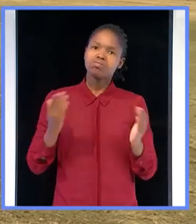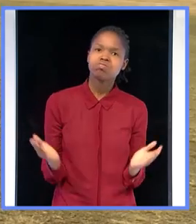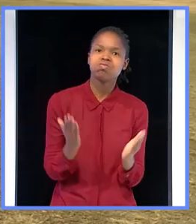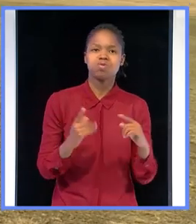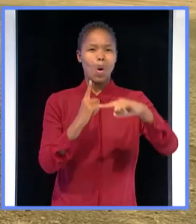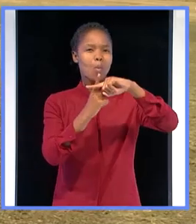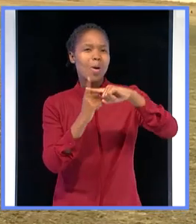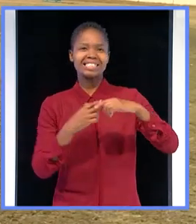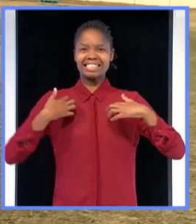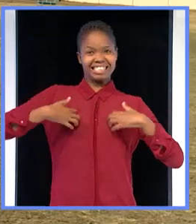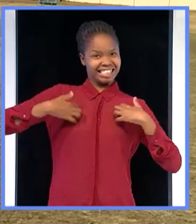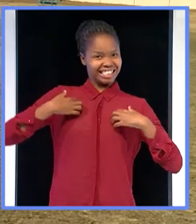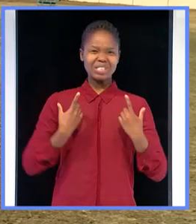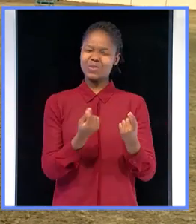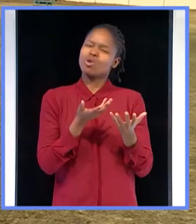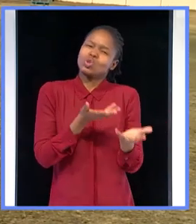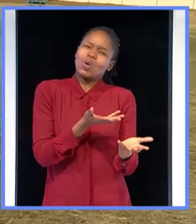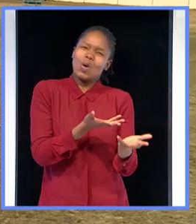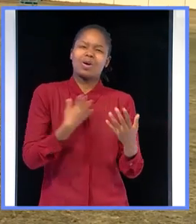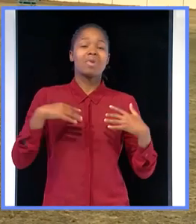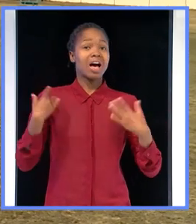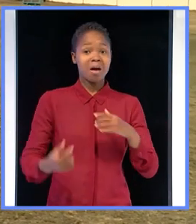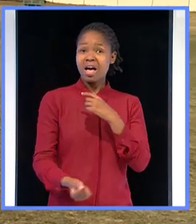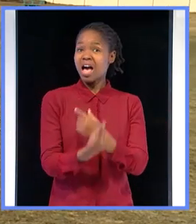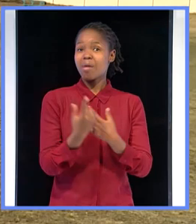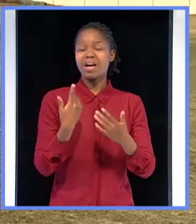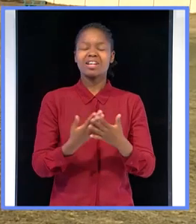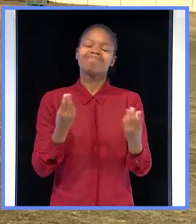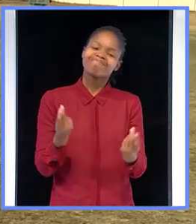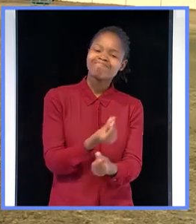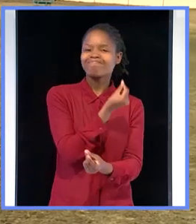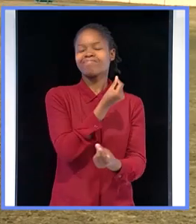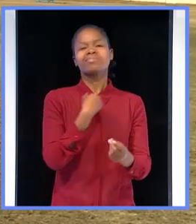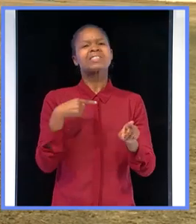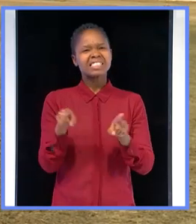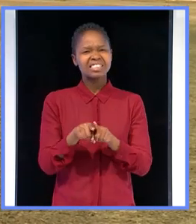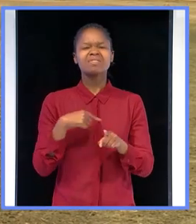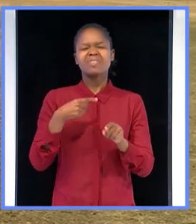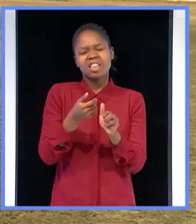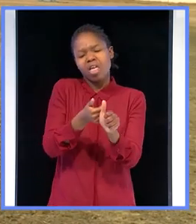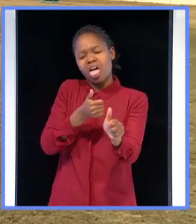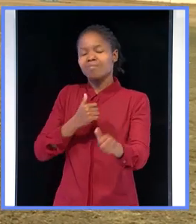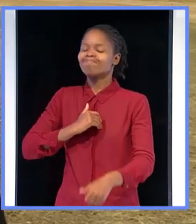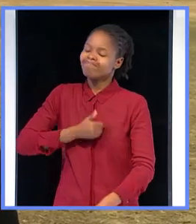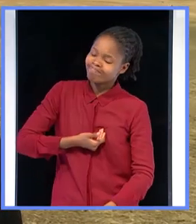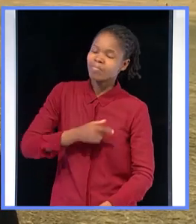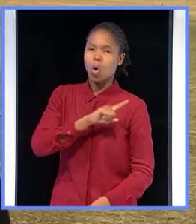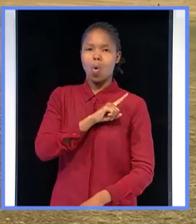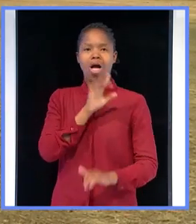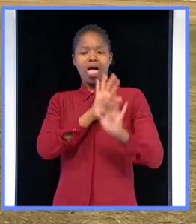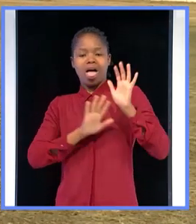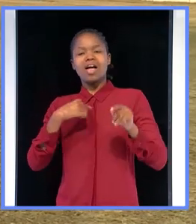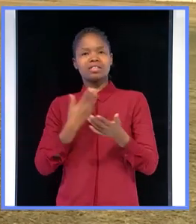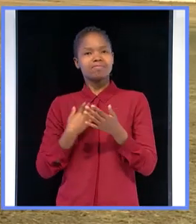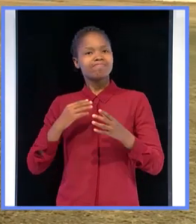up, brings a positive side to the team. And with this happening now, it's been a big setback for all of us because we all want to back on the